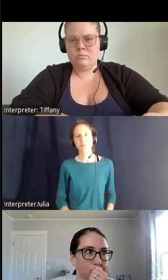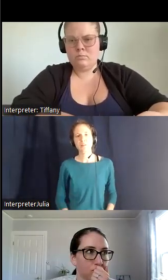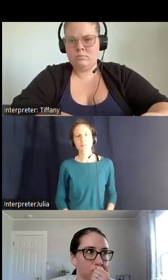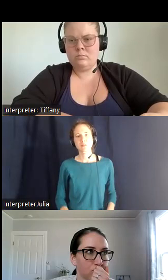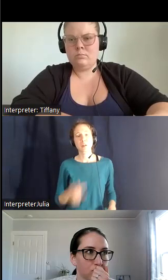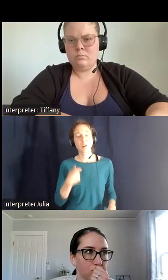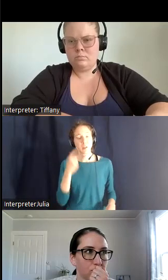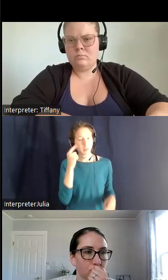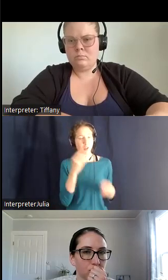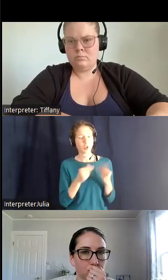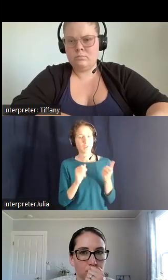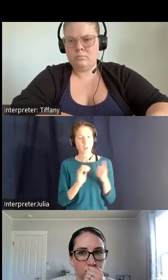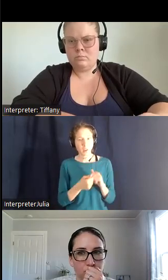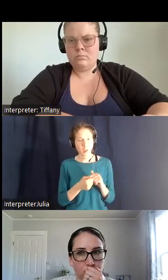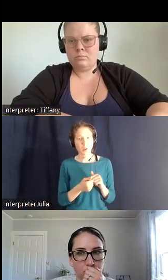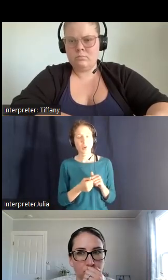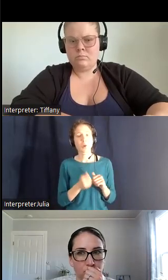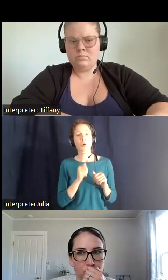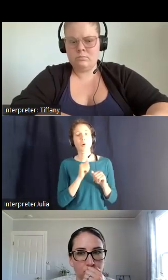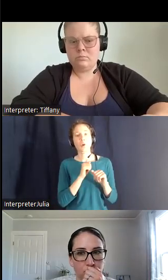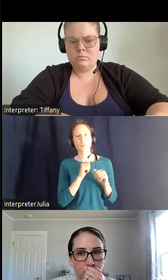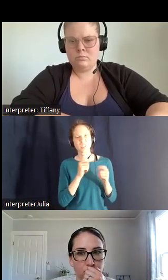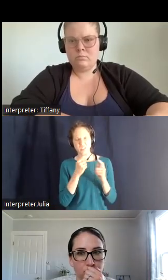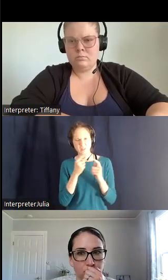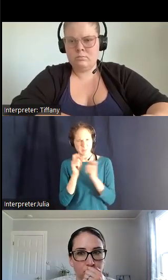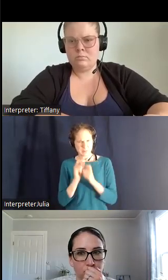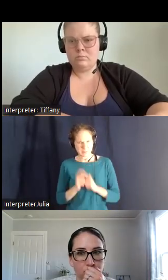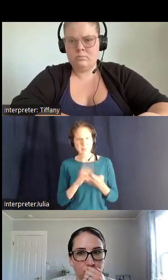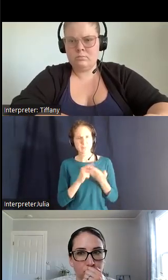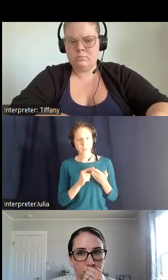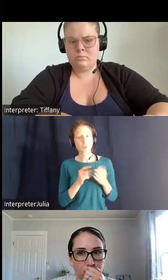that by having all of those nuanced conversations.